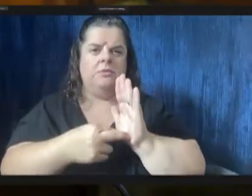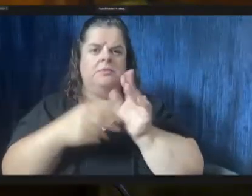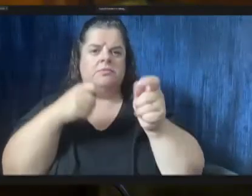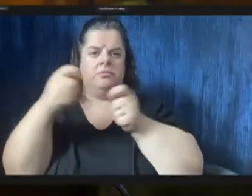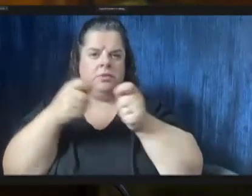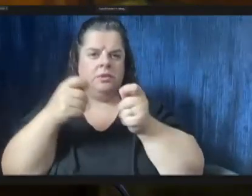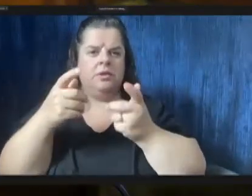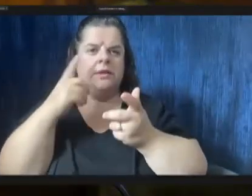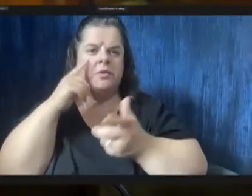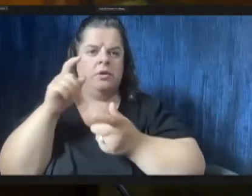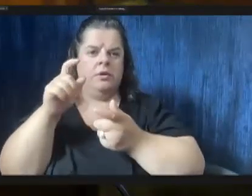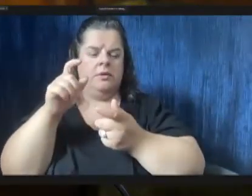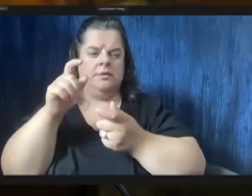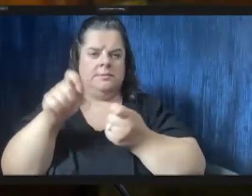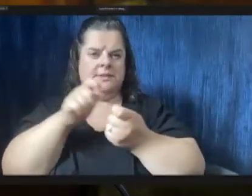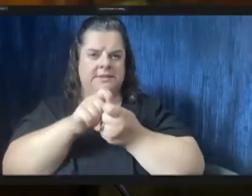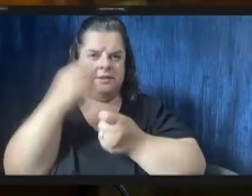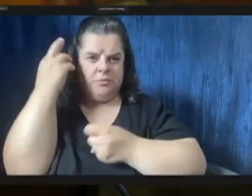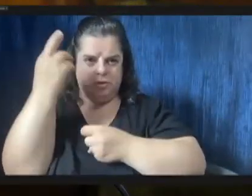such purposes.